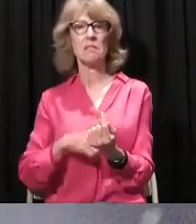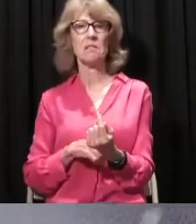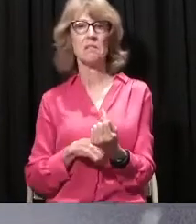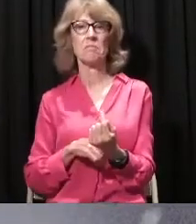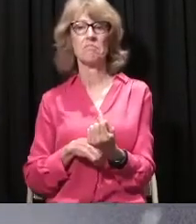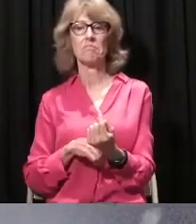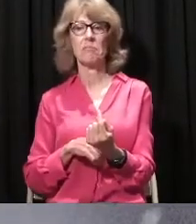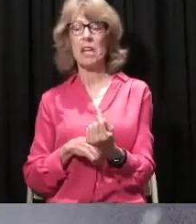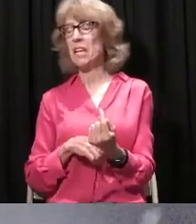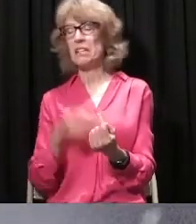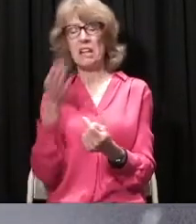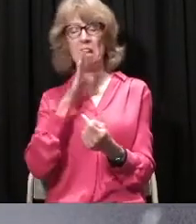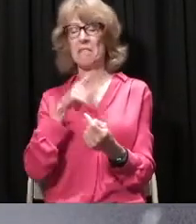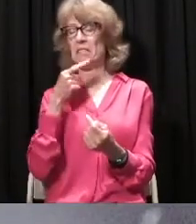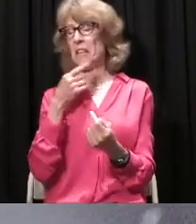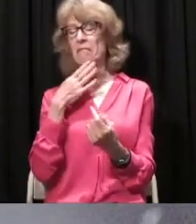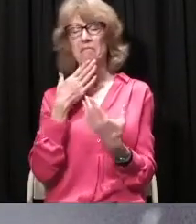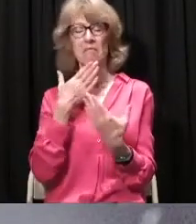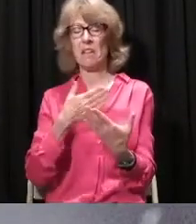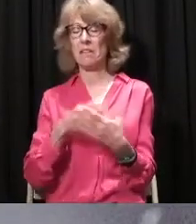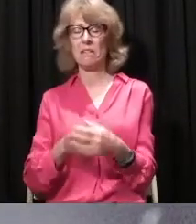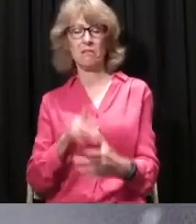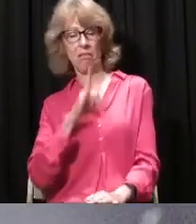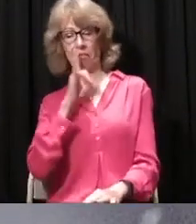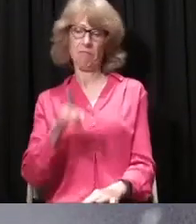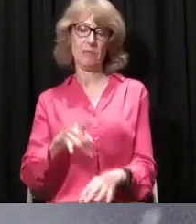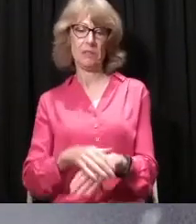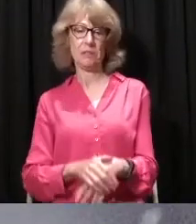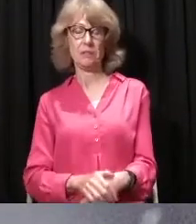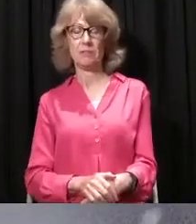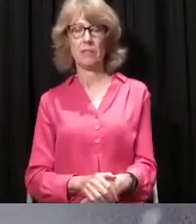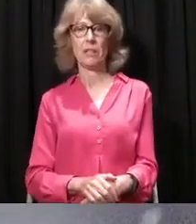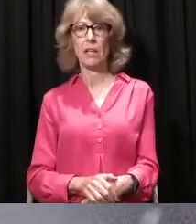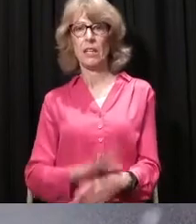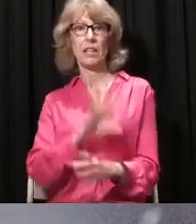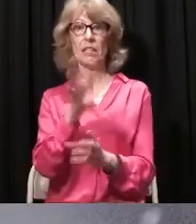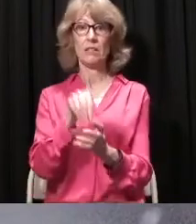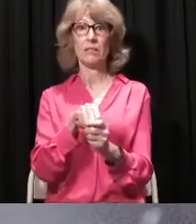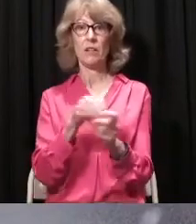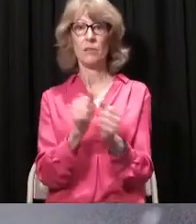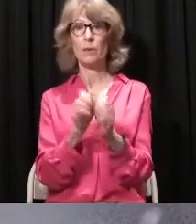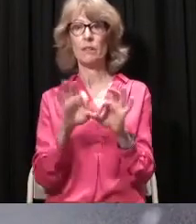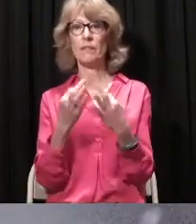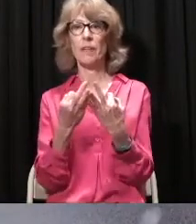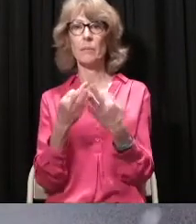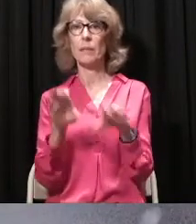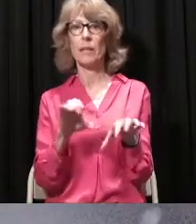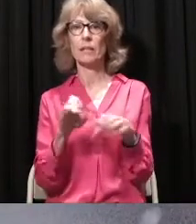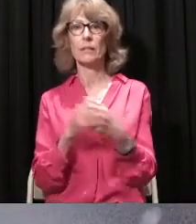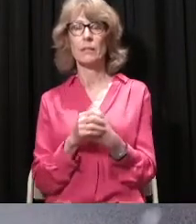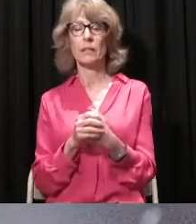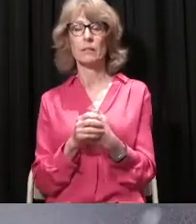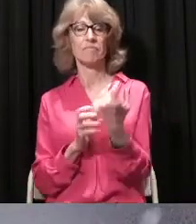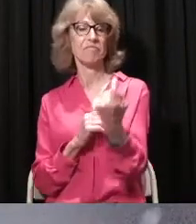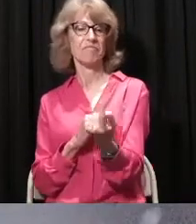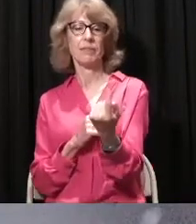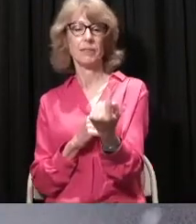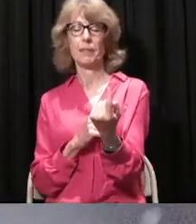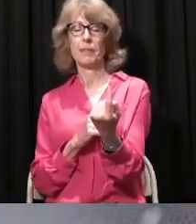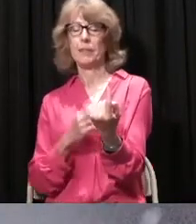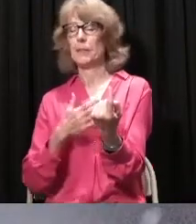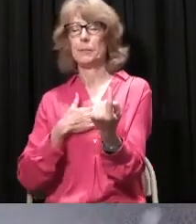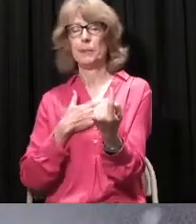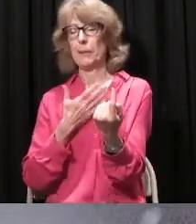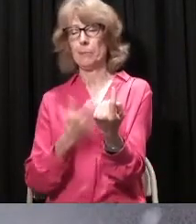was just rude, he was aloof, he was ungrateful, he didn't participate in family activities, he just wasn't very pleasant to